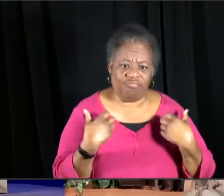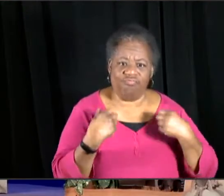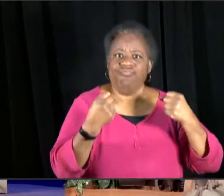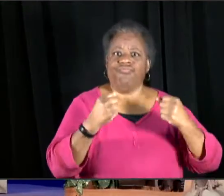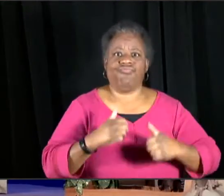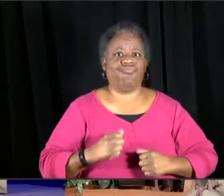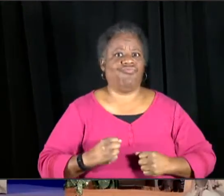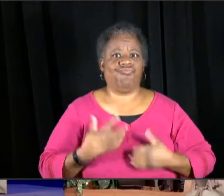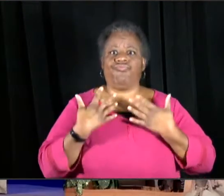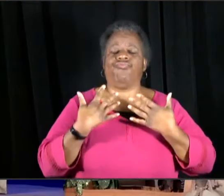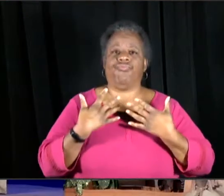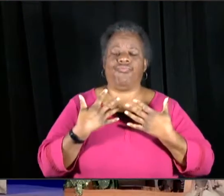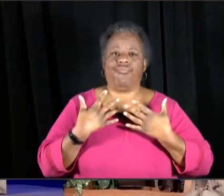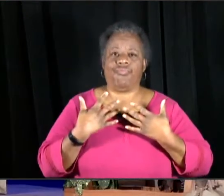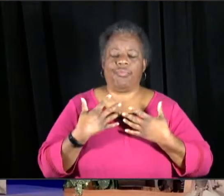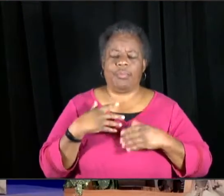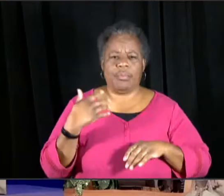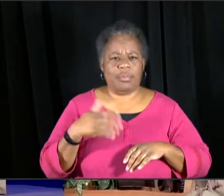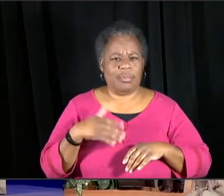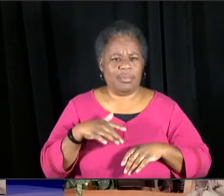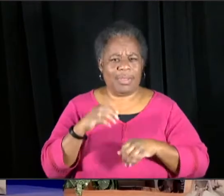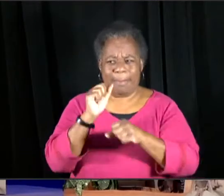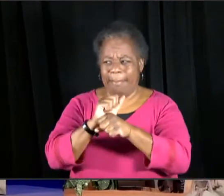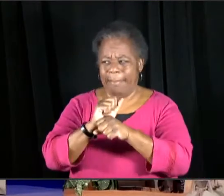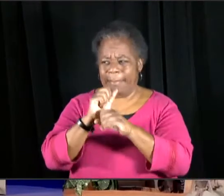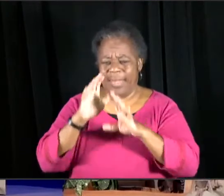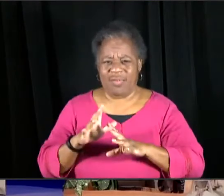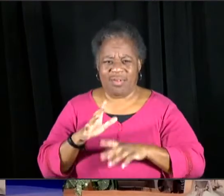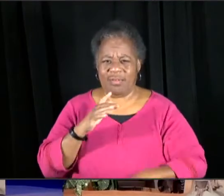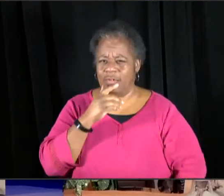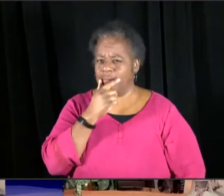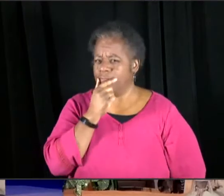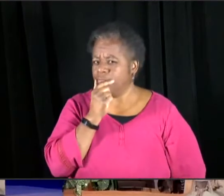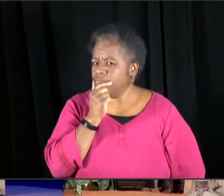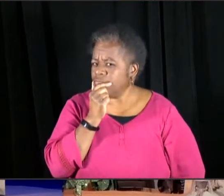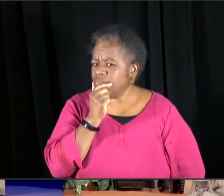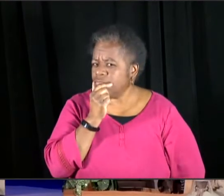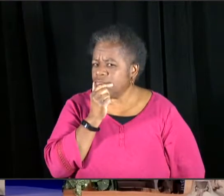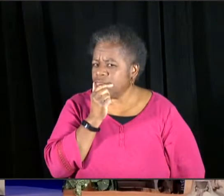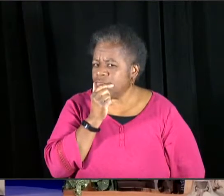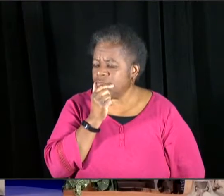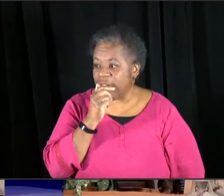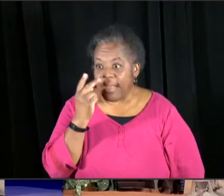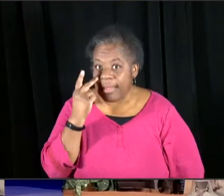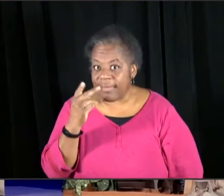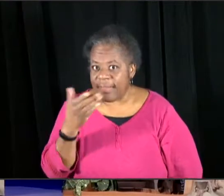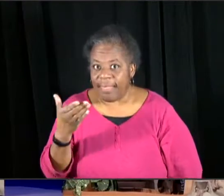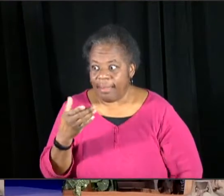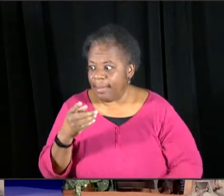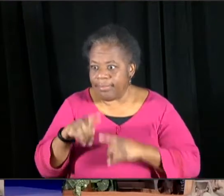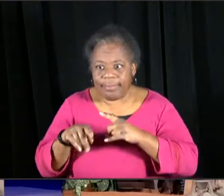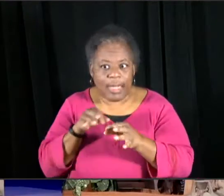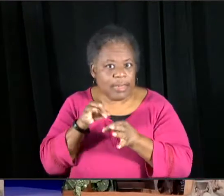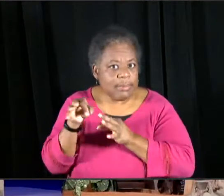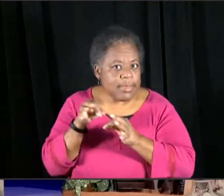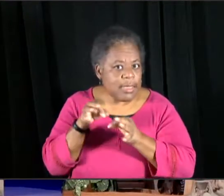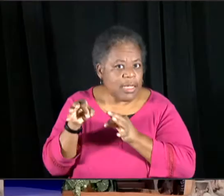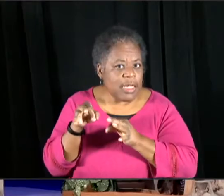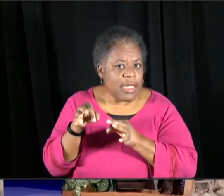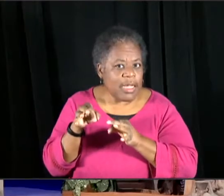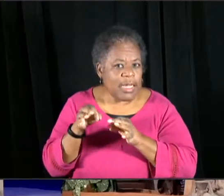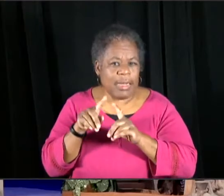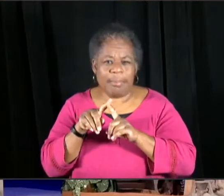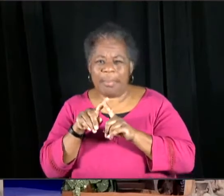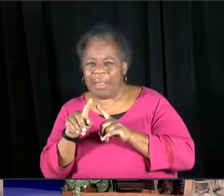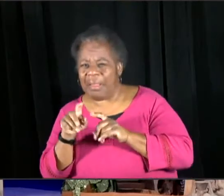Now, I wasn't sure what I thought about miracles. Sure, I'd seen things I couldn't explain, but